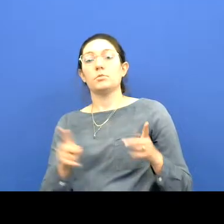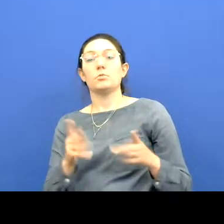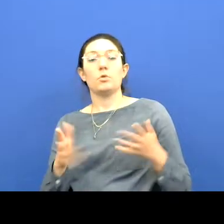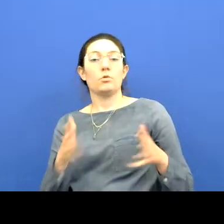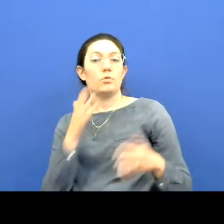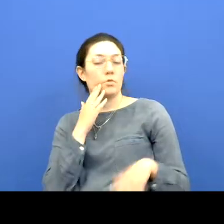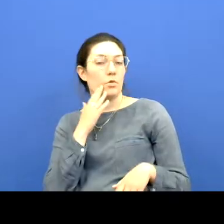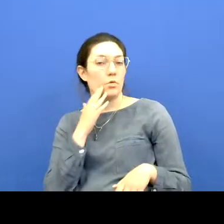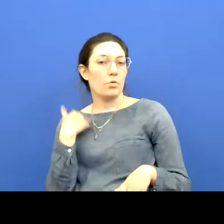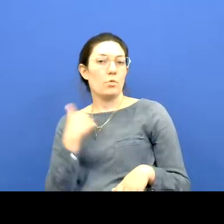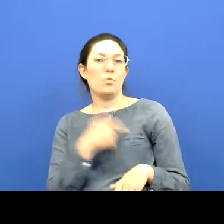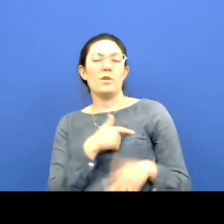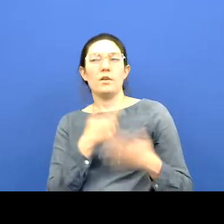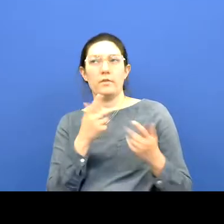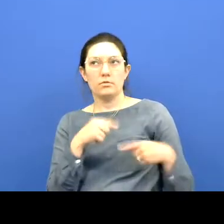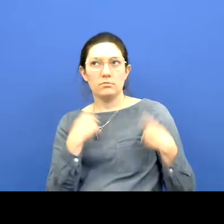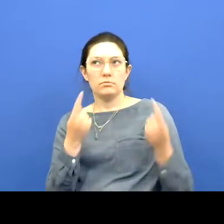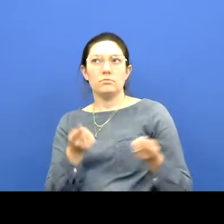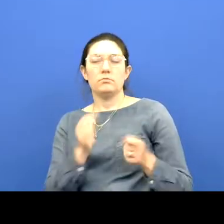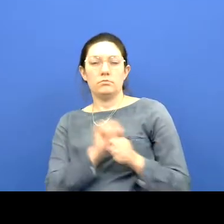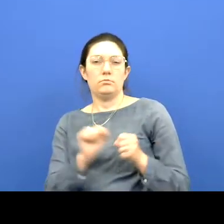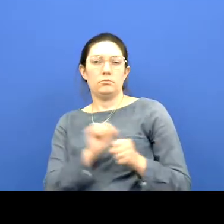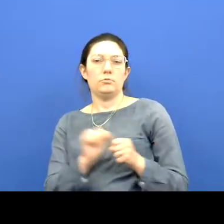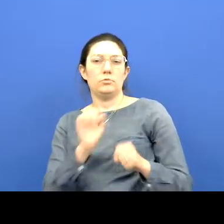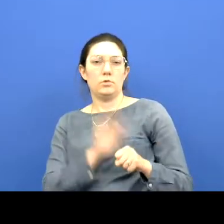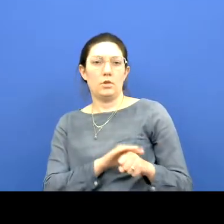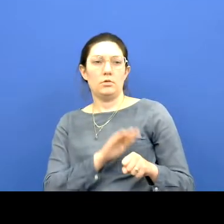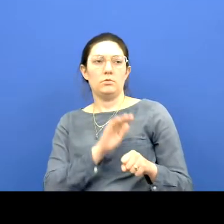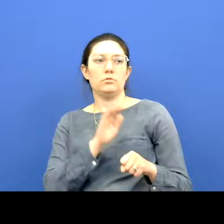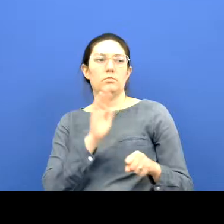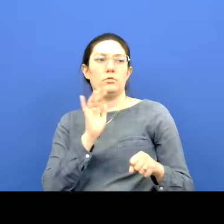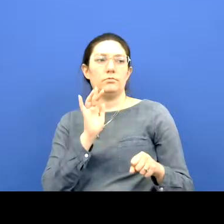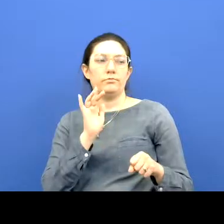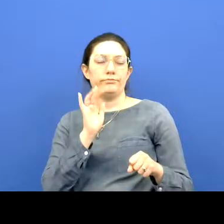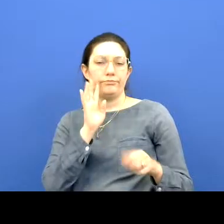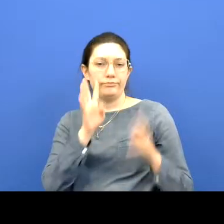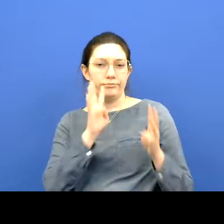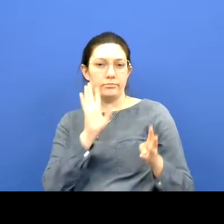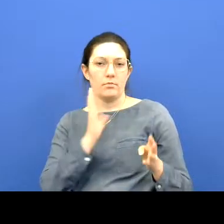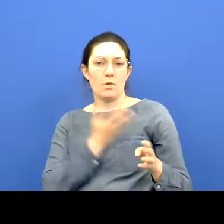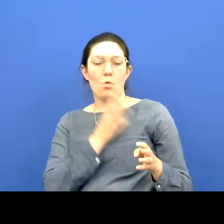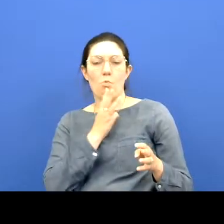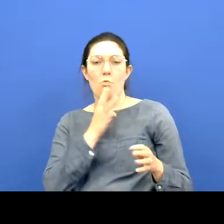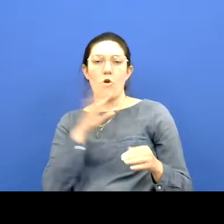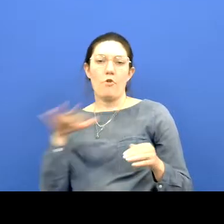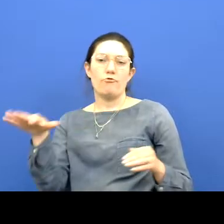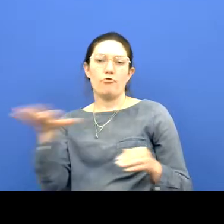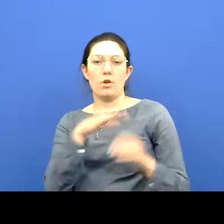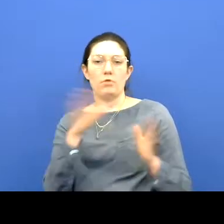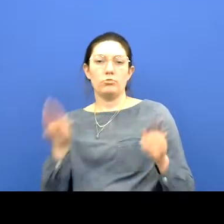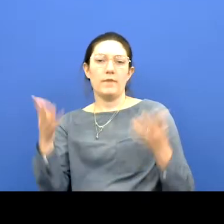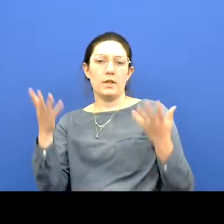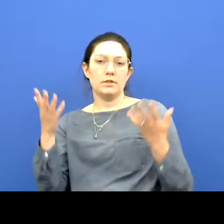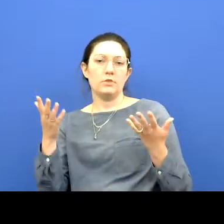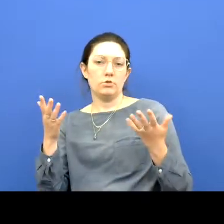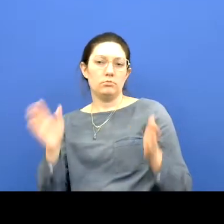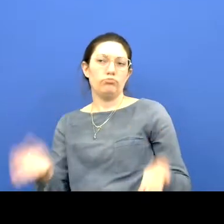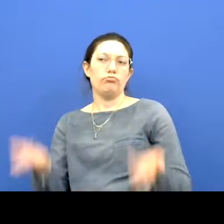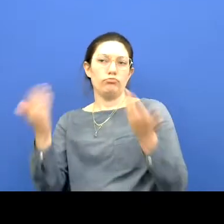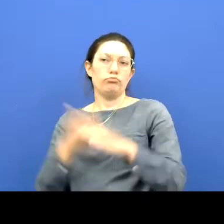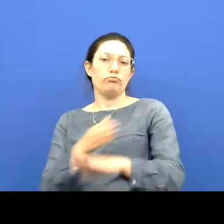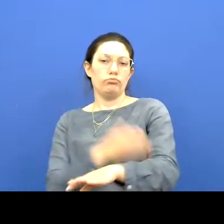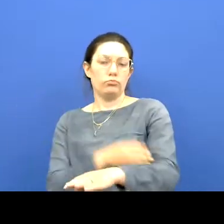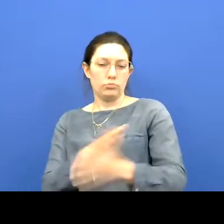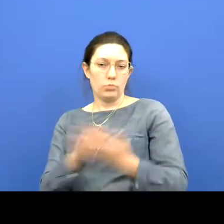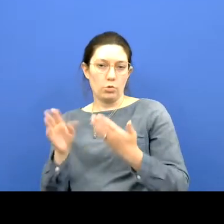we've largely completed the creation of our local waterfront revitalization program